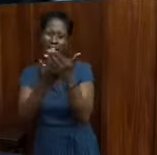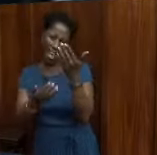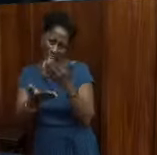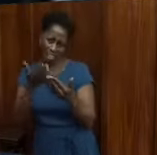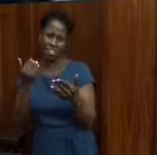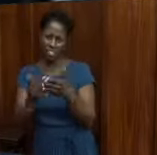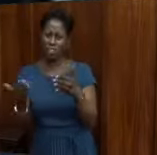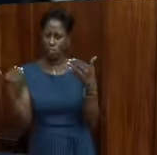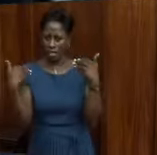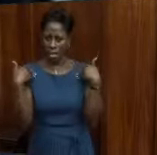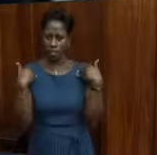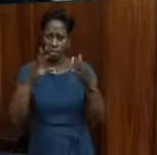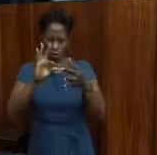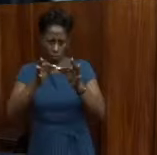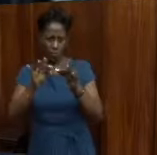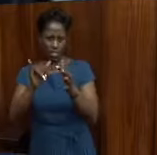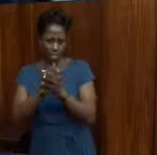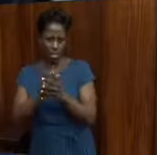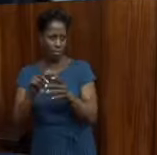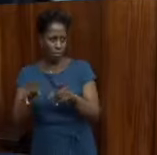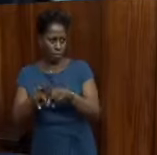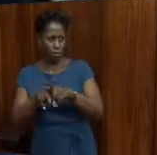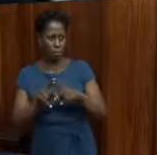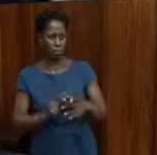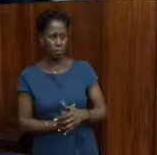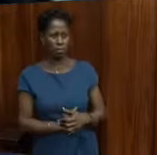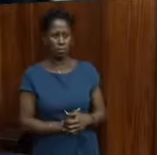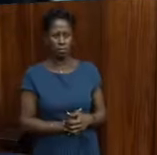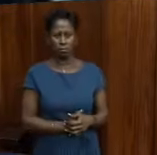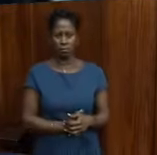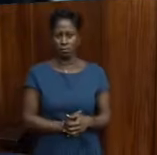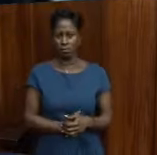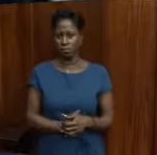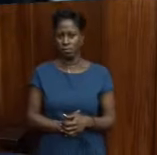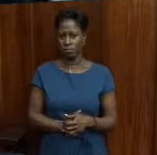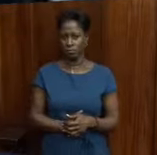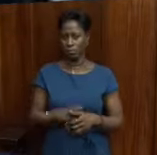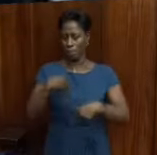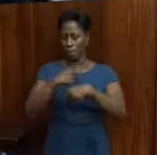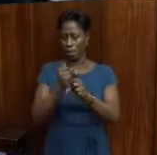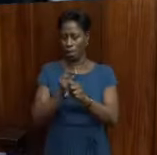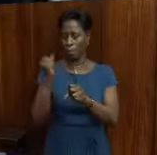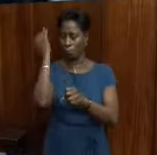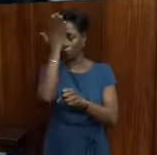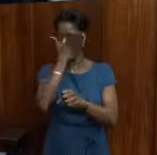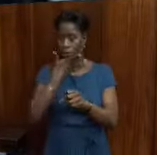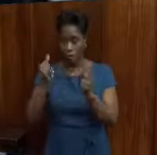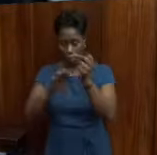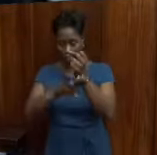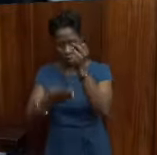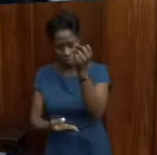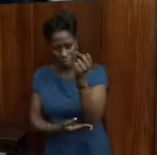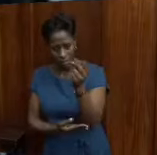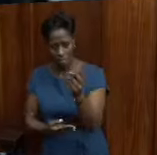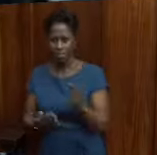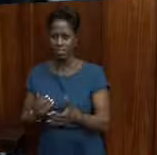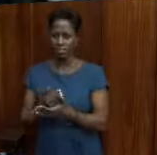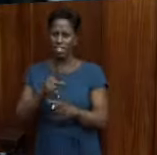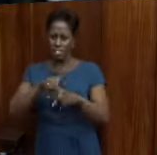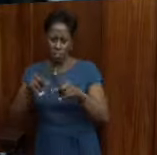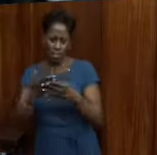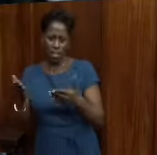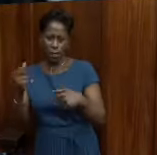Speaker, the Ministry of Tourism has initiated a project to support the existing crafters with the development of the